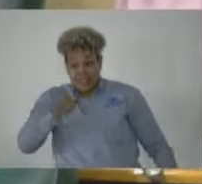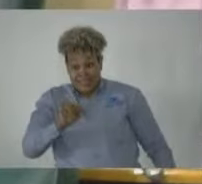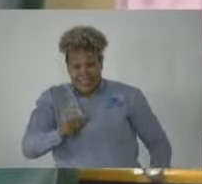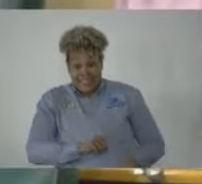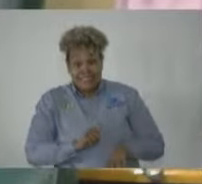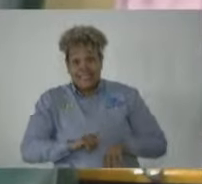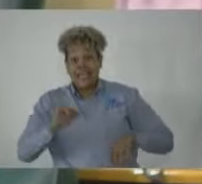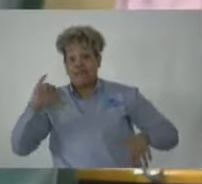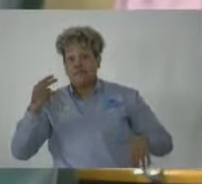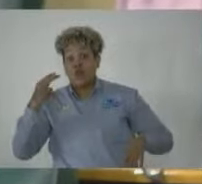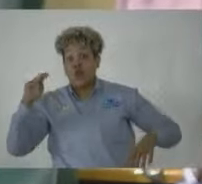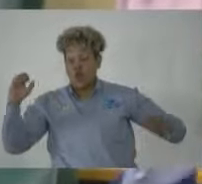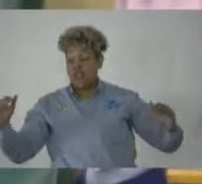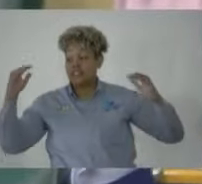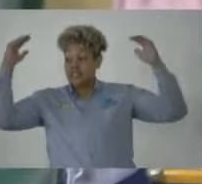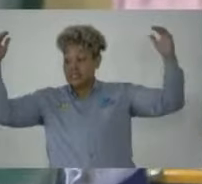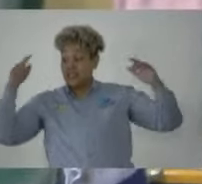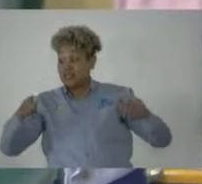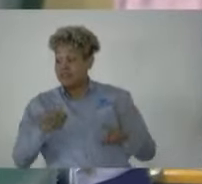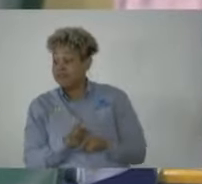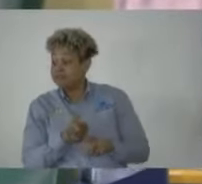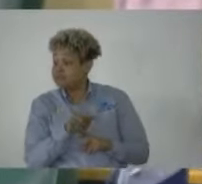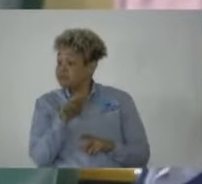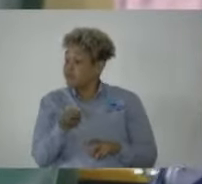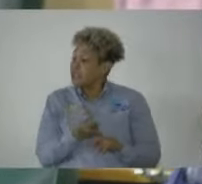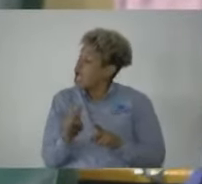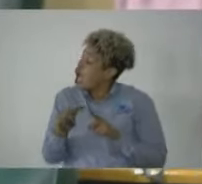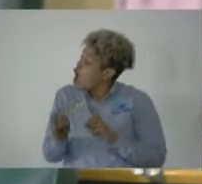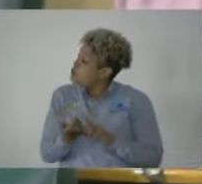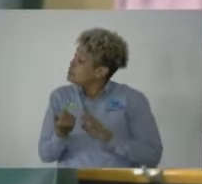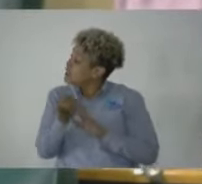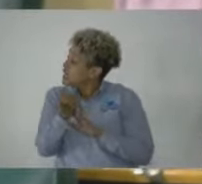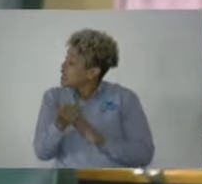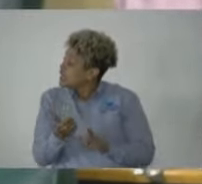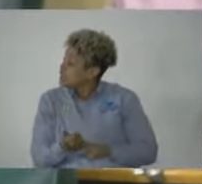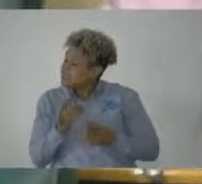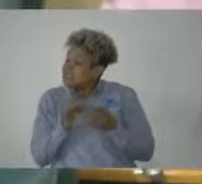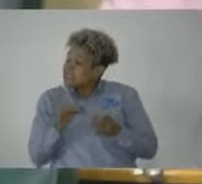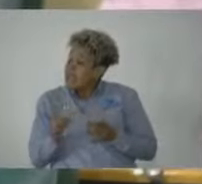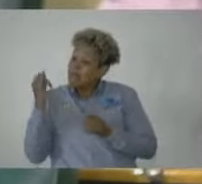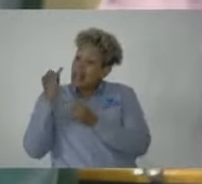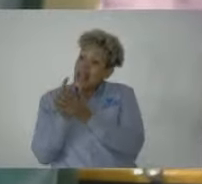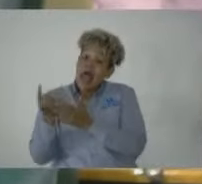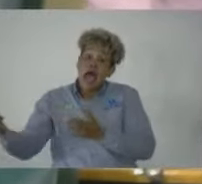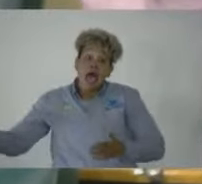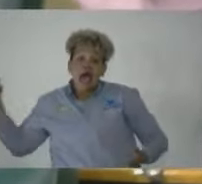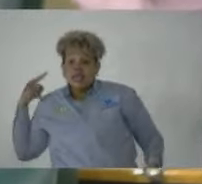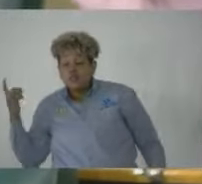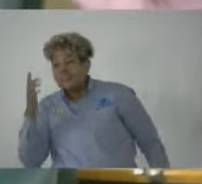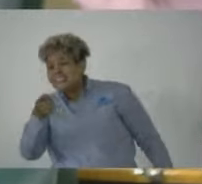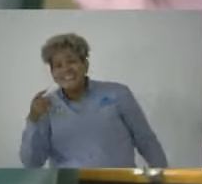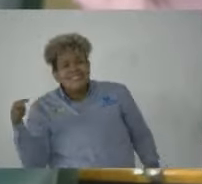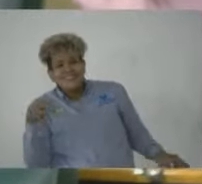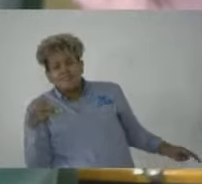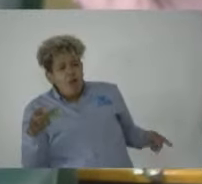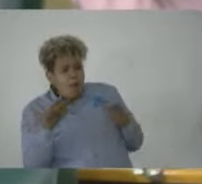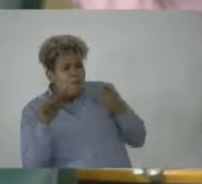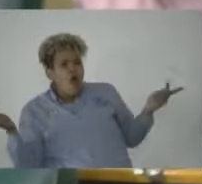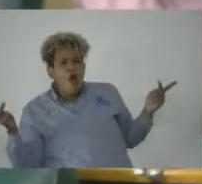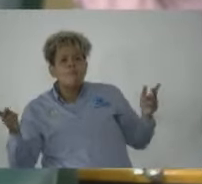Speaker's elevation, the opposition's leader's statement last week, Madam Speaker,